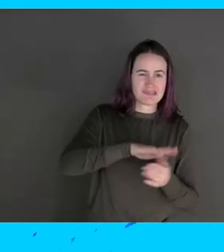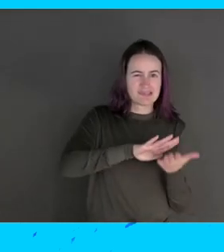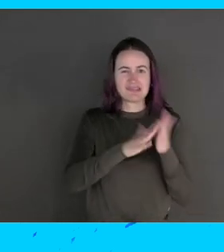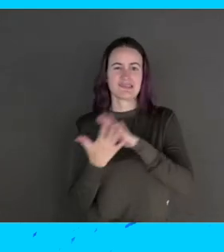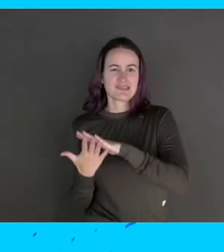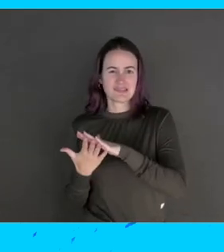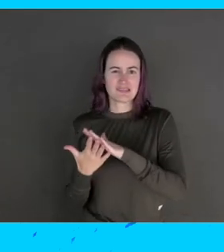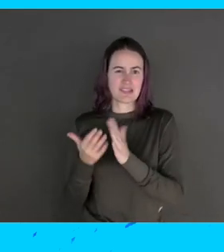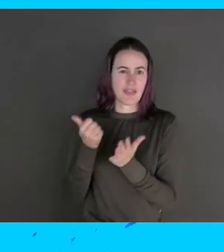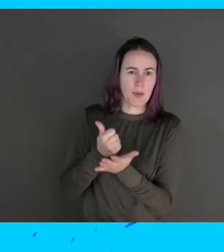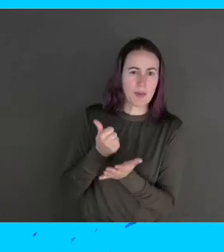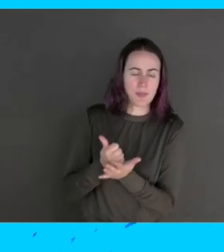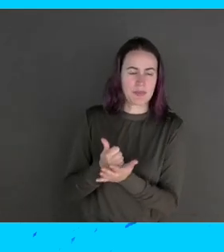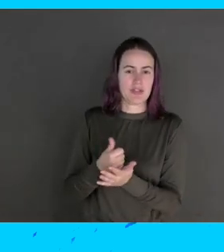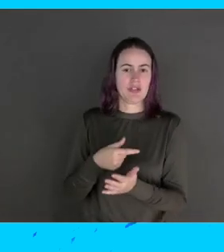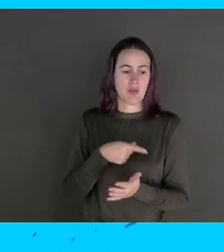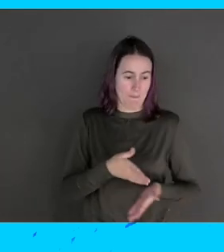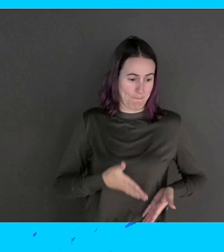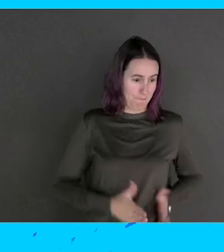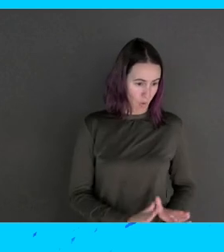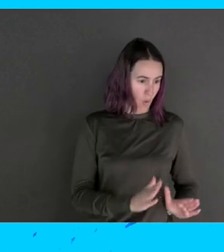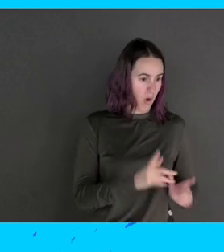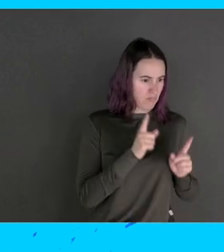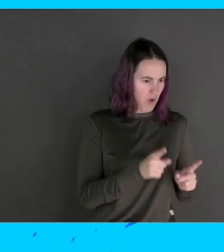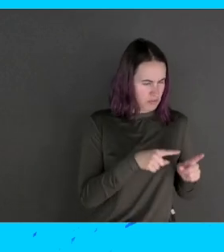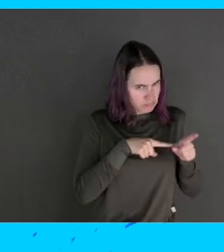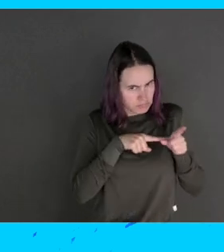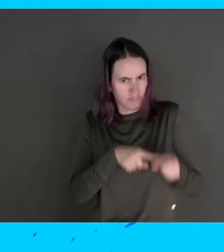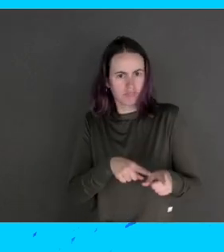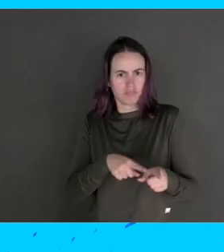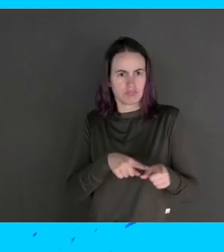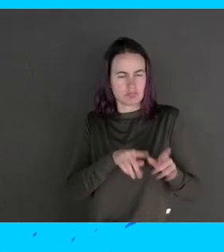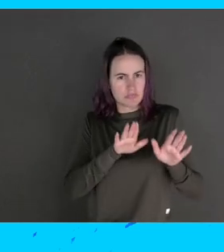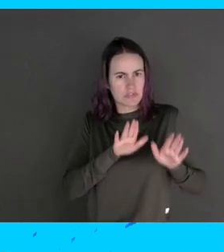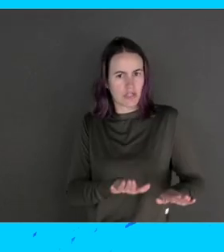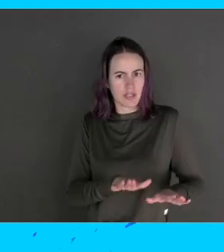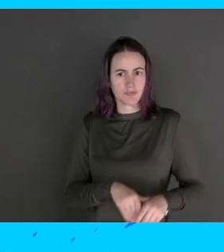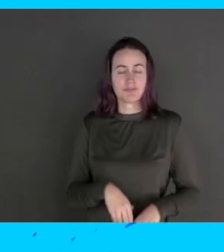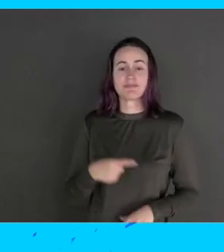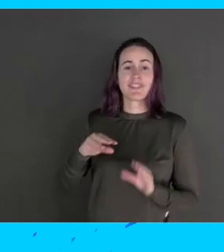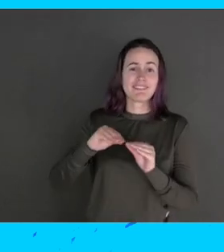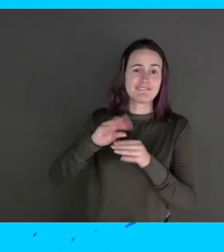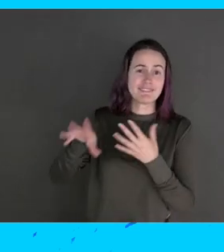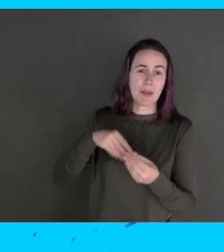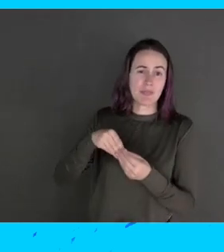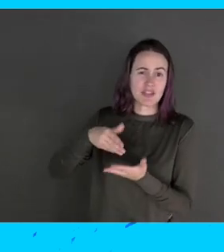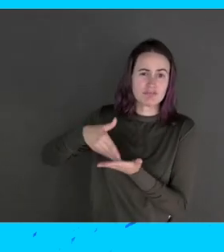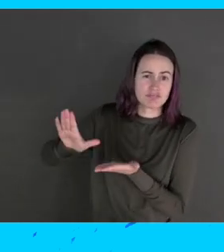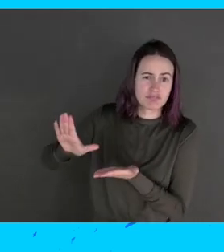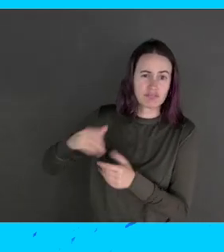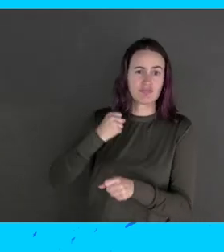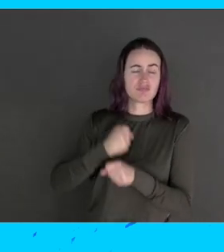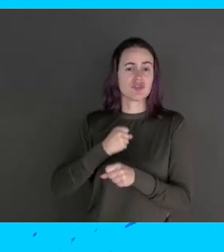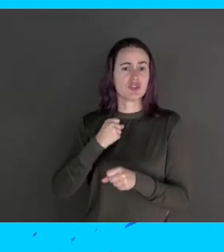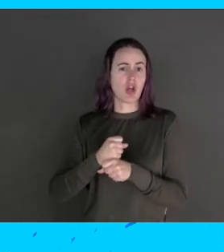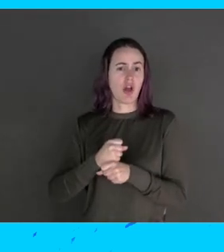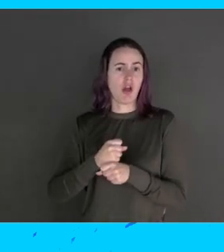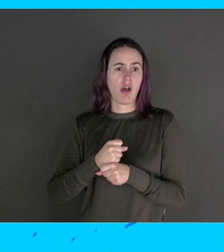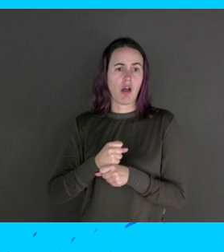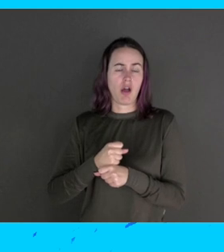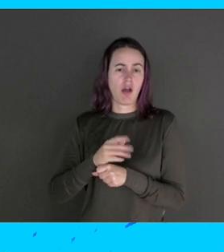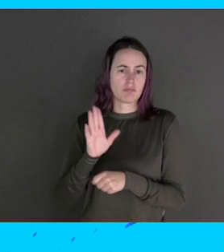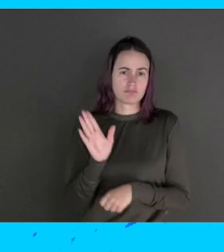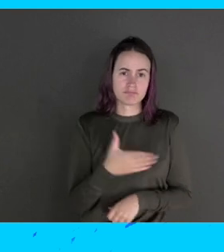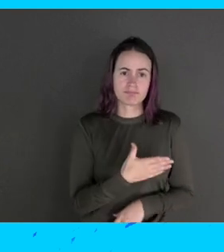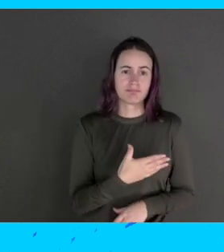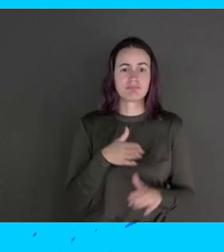to chronic physical violence, family exclusion, loss of jobs, lack of access to